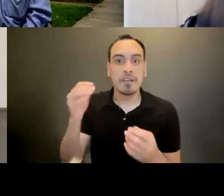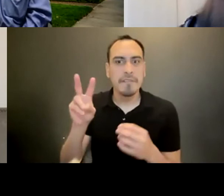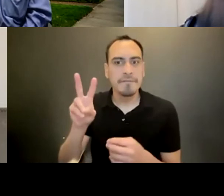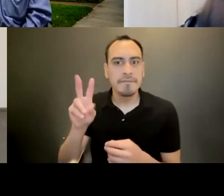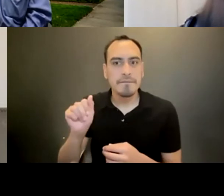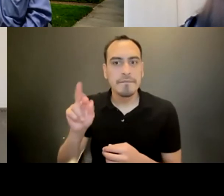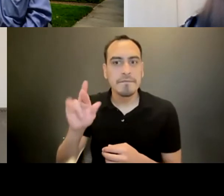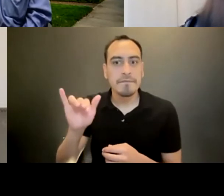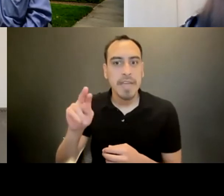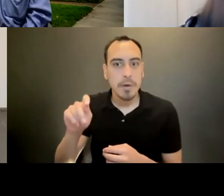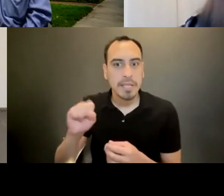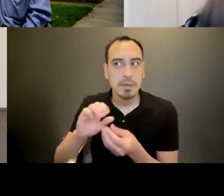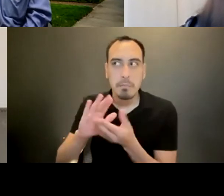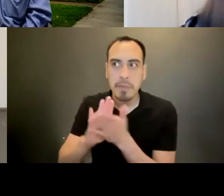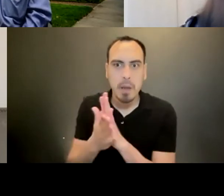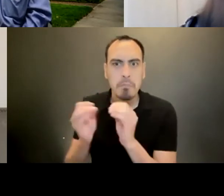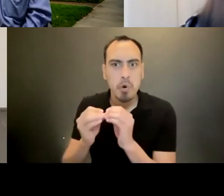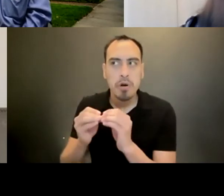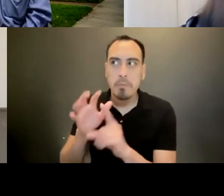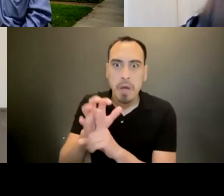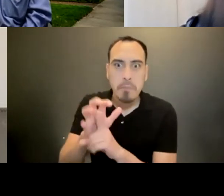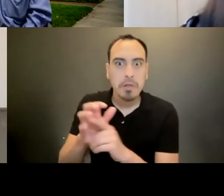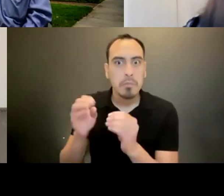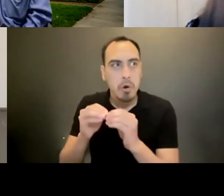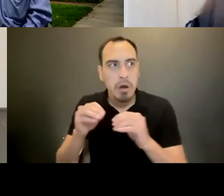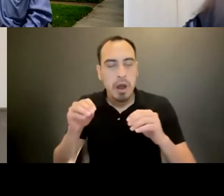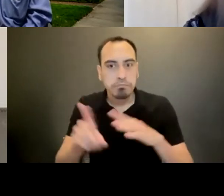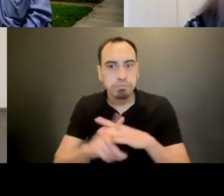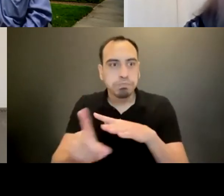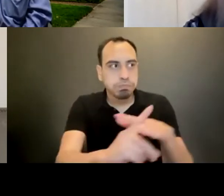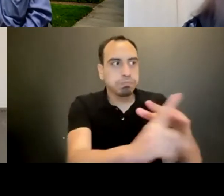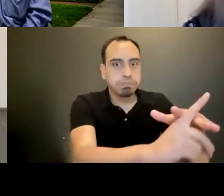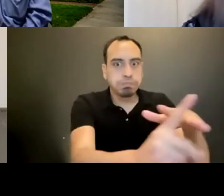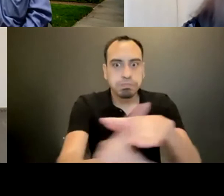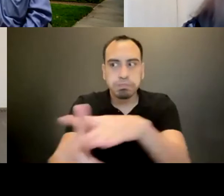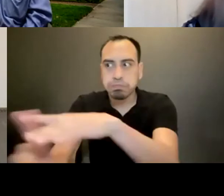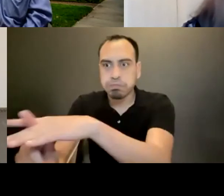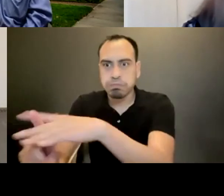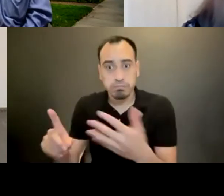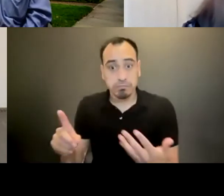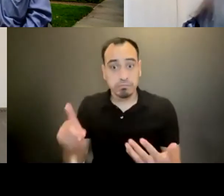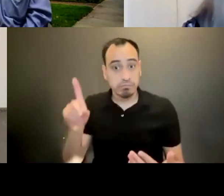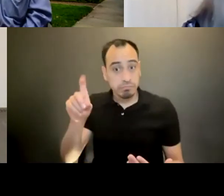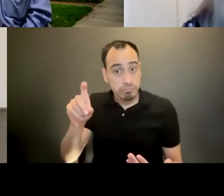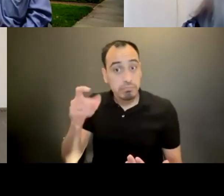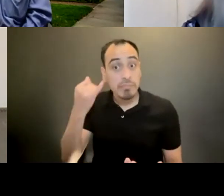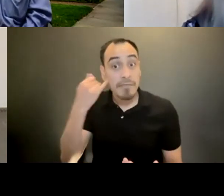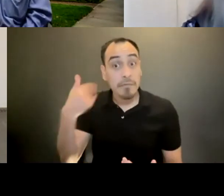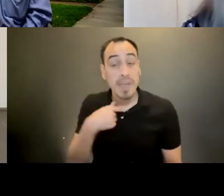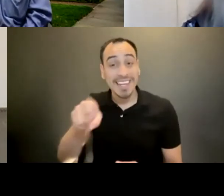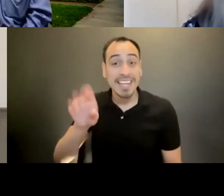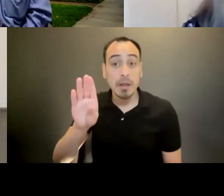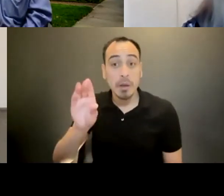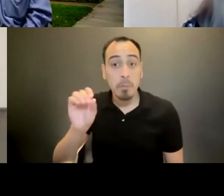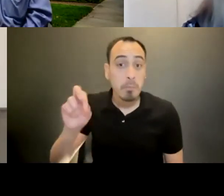booster vaccines that are targeting the variants, does it have to be the same brand that you got with the